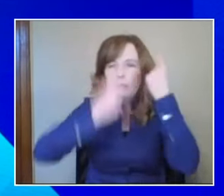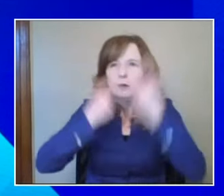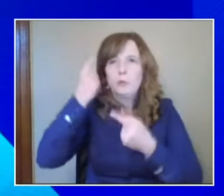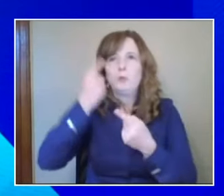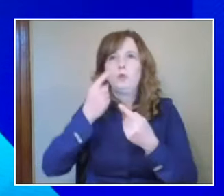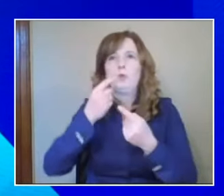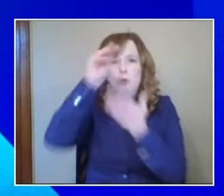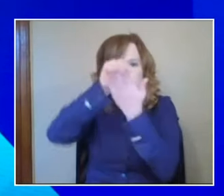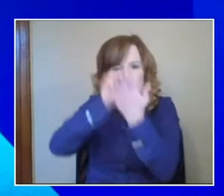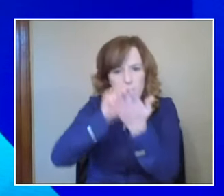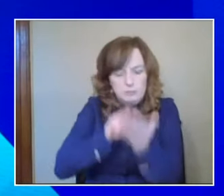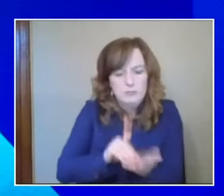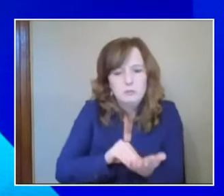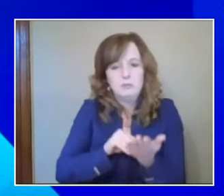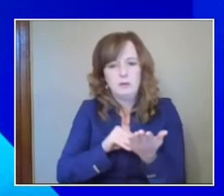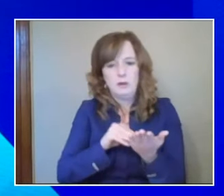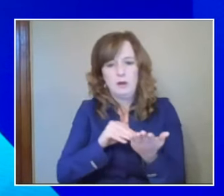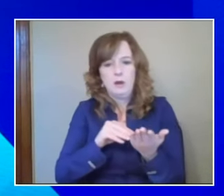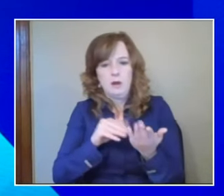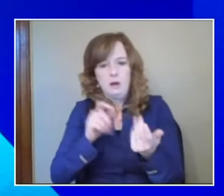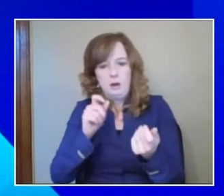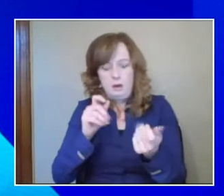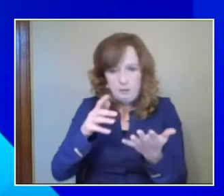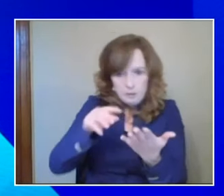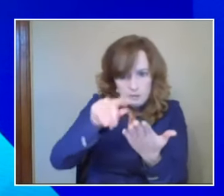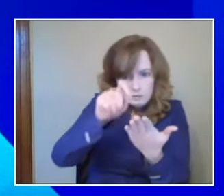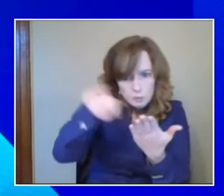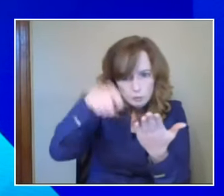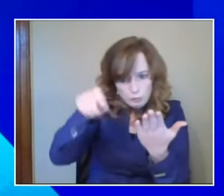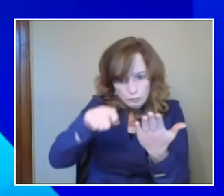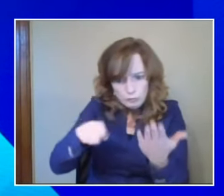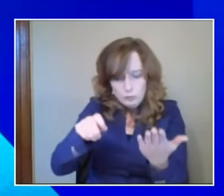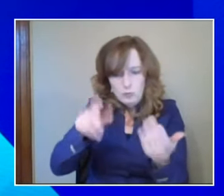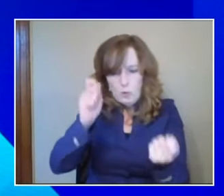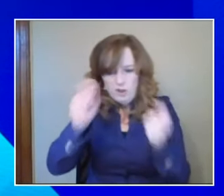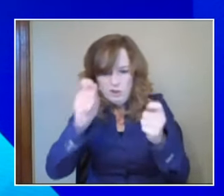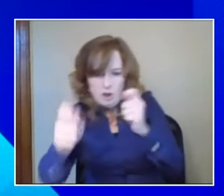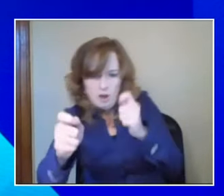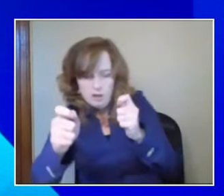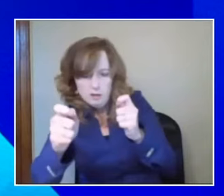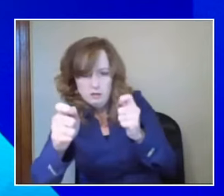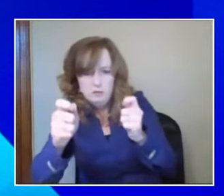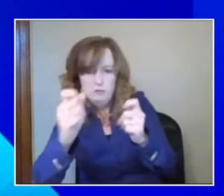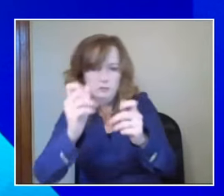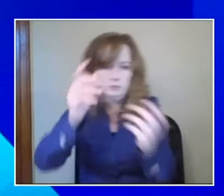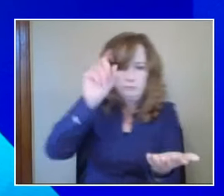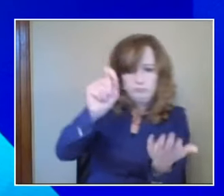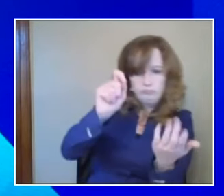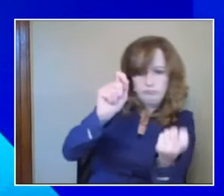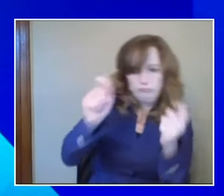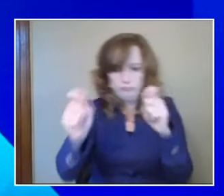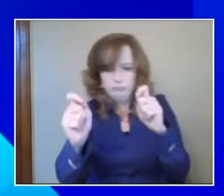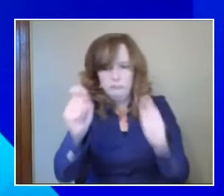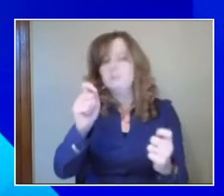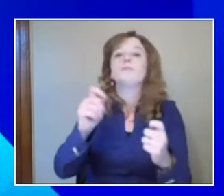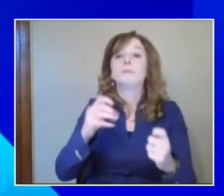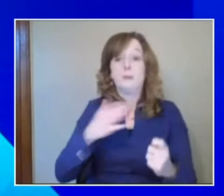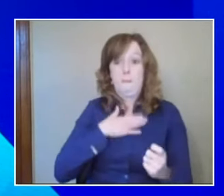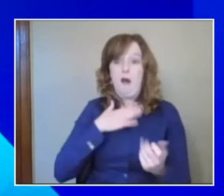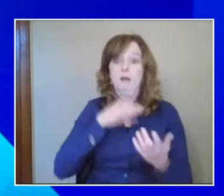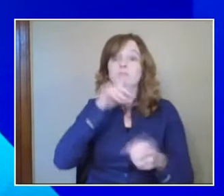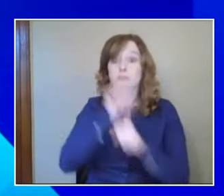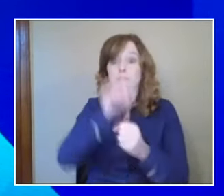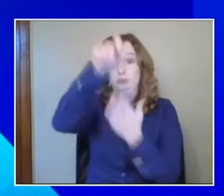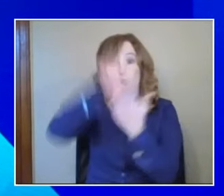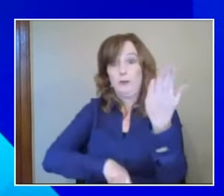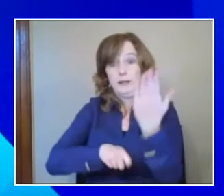and adjusting to ensure future success. I actually hung my career plan on the fridge with magnets. My whole family could